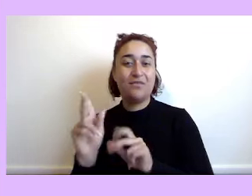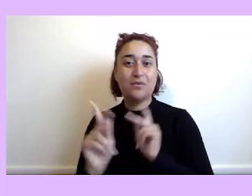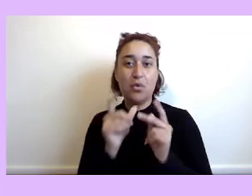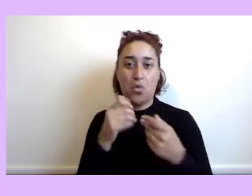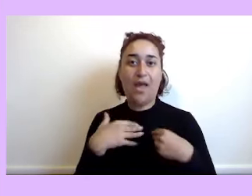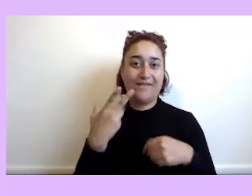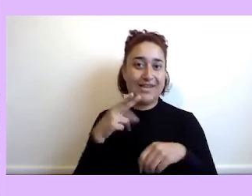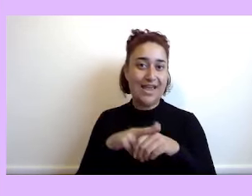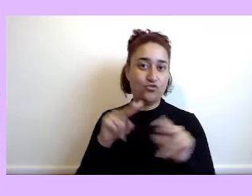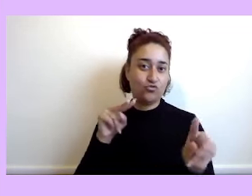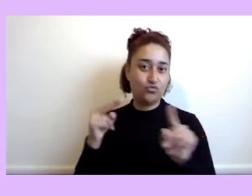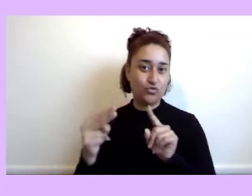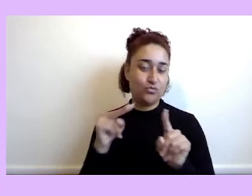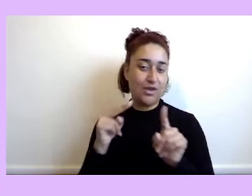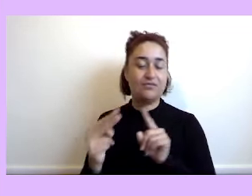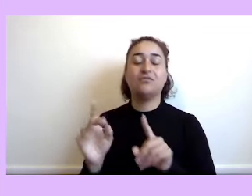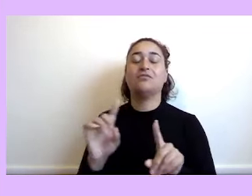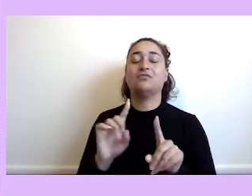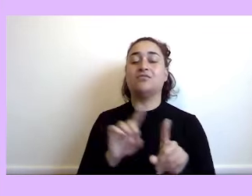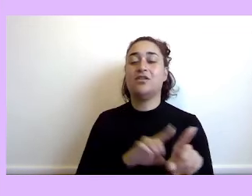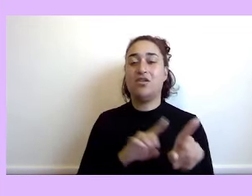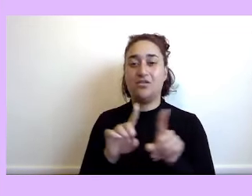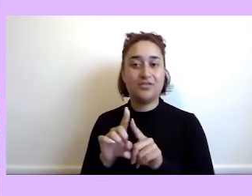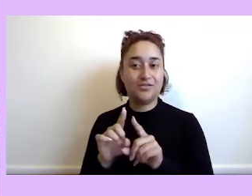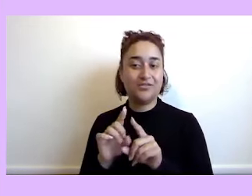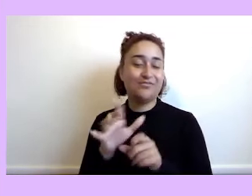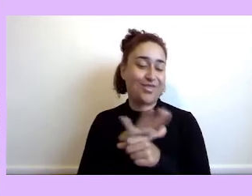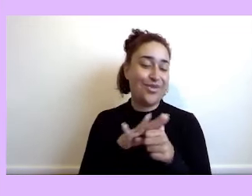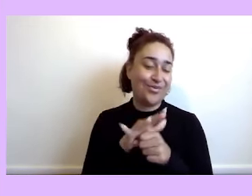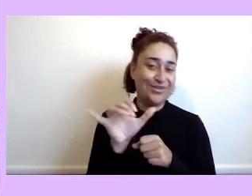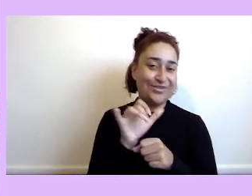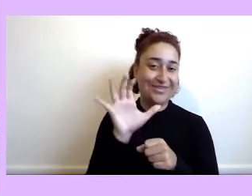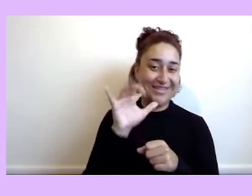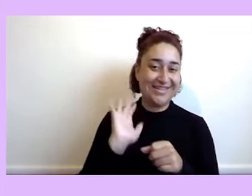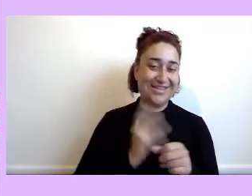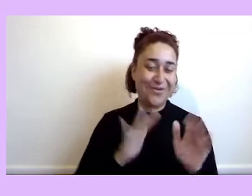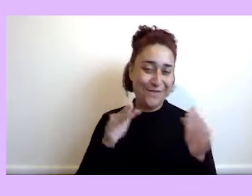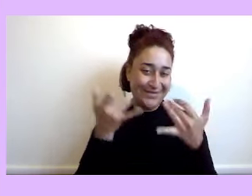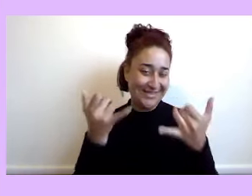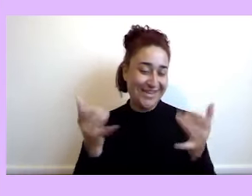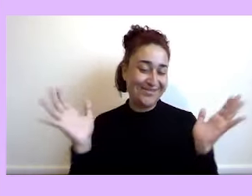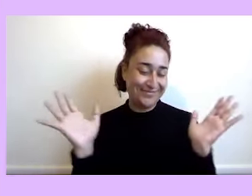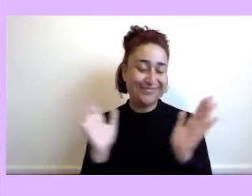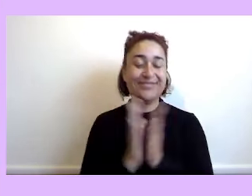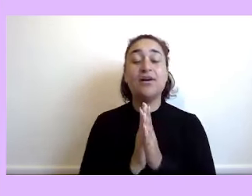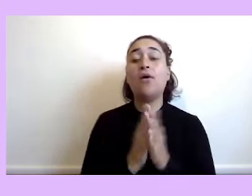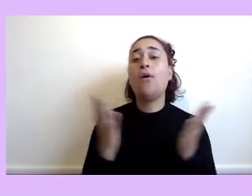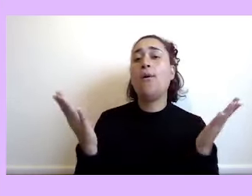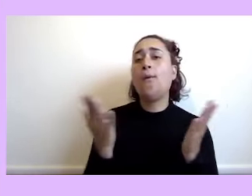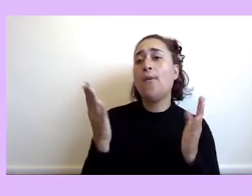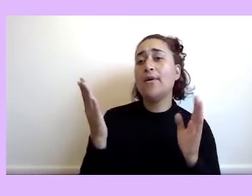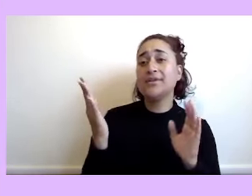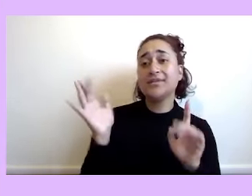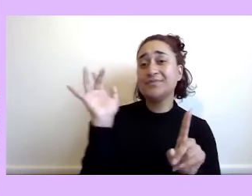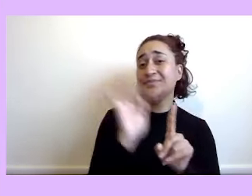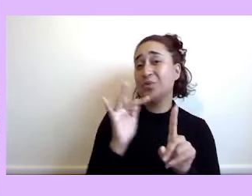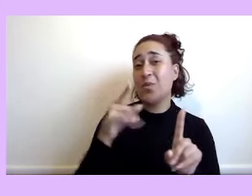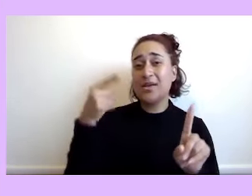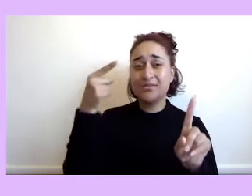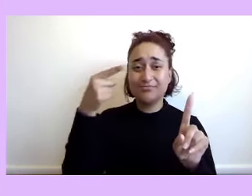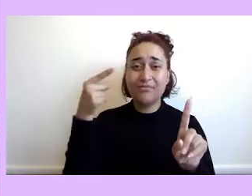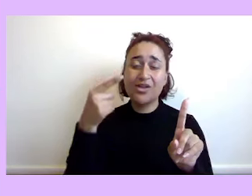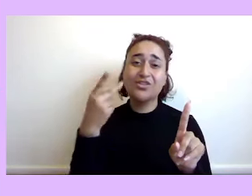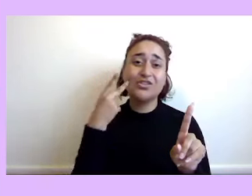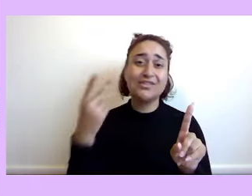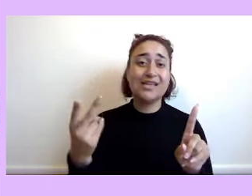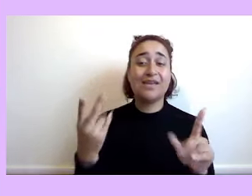but as well as obviously locally, since that's our focus today. What are some bright spots that you're seeing,